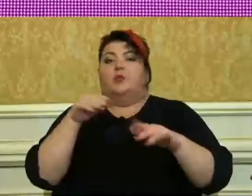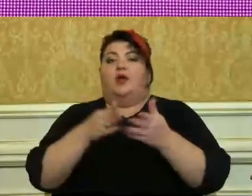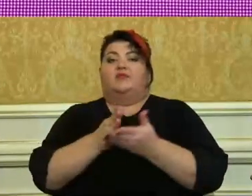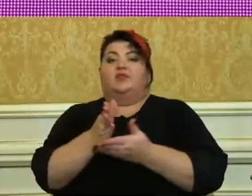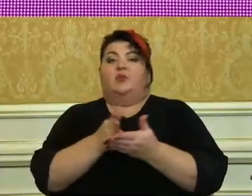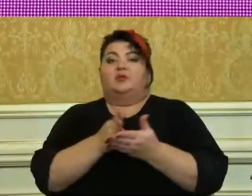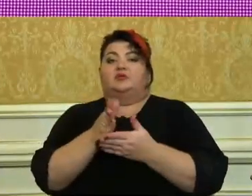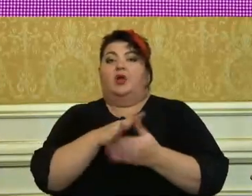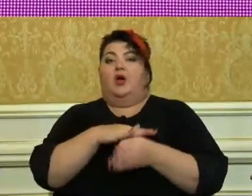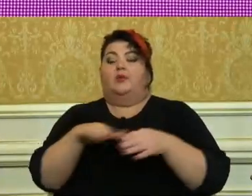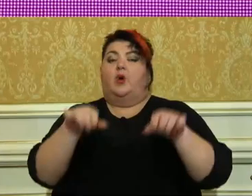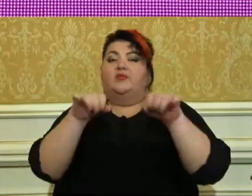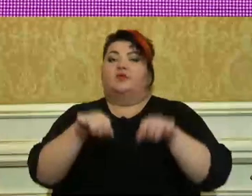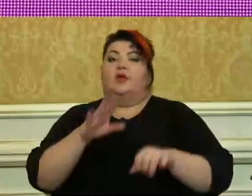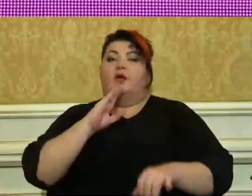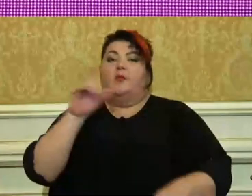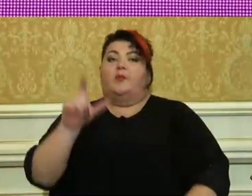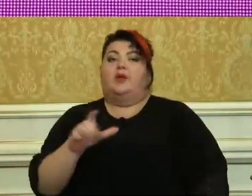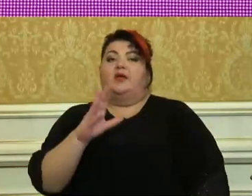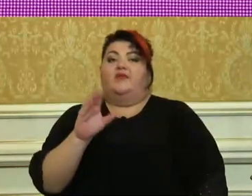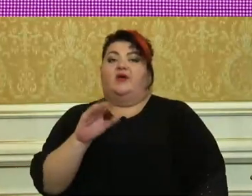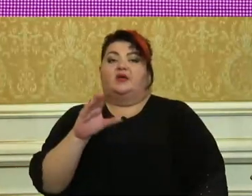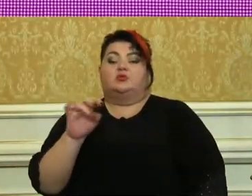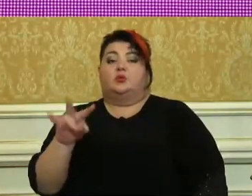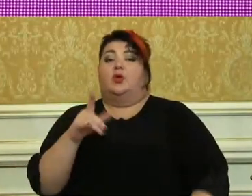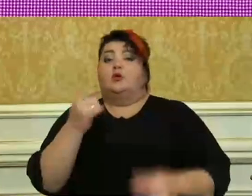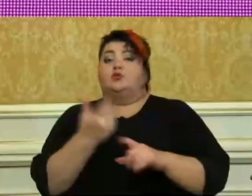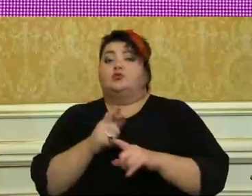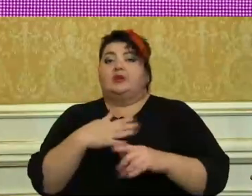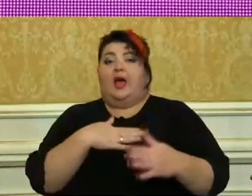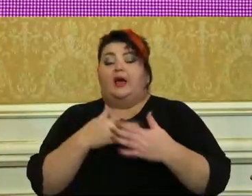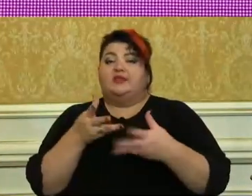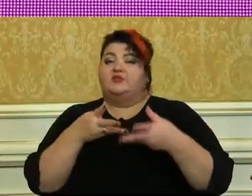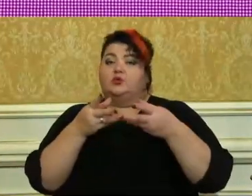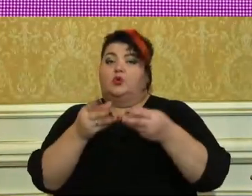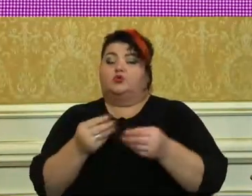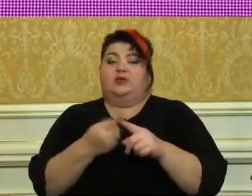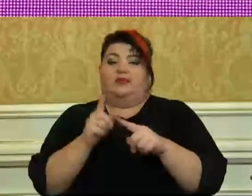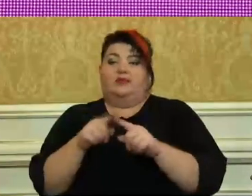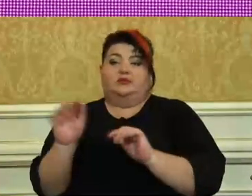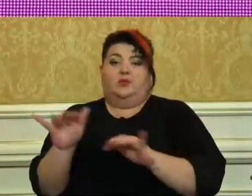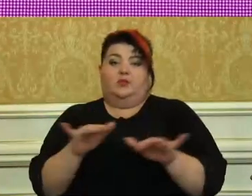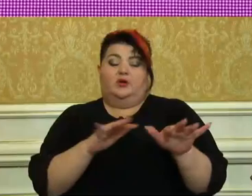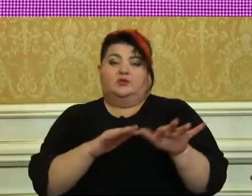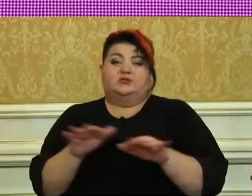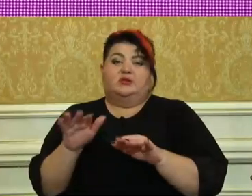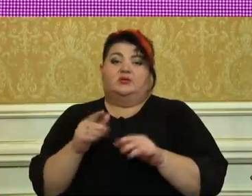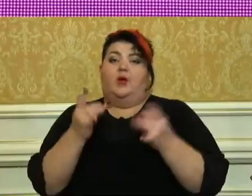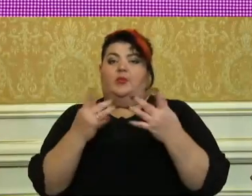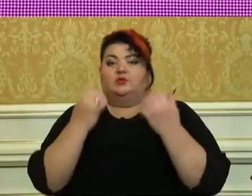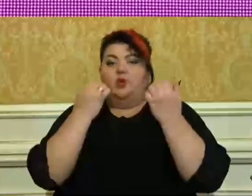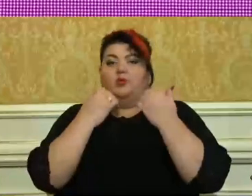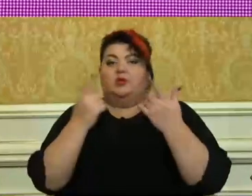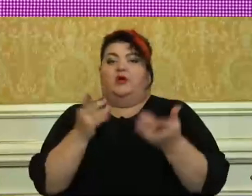that the parliamentary also chosen Ms. Denisova as an ombudsman. And I would